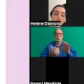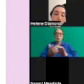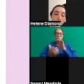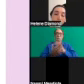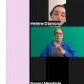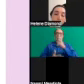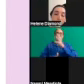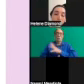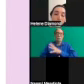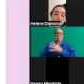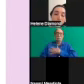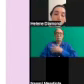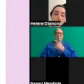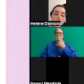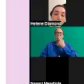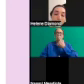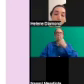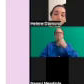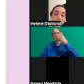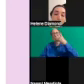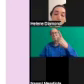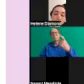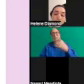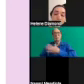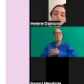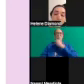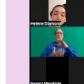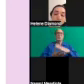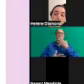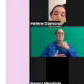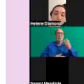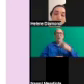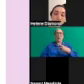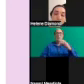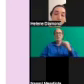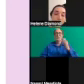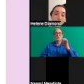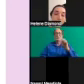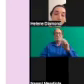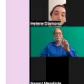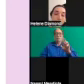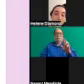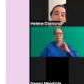dreams. My wife, my better half, Jennifer, and